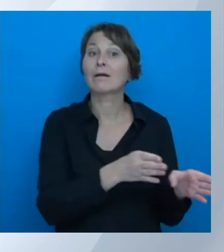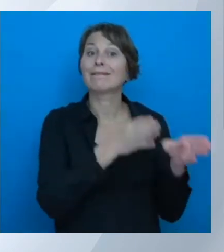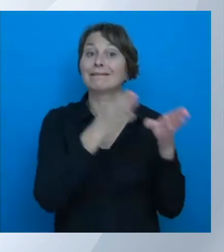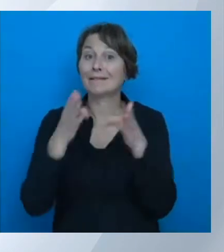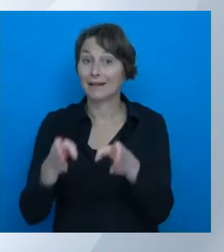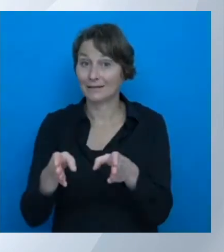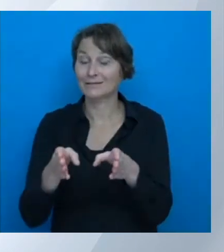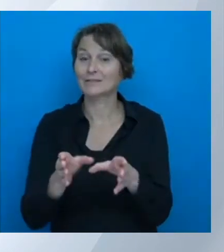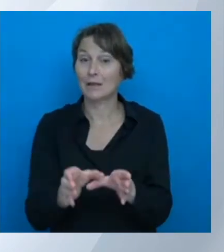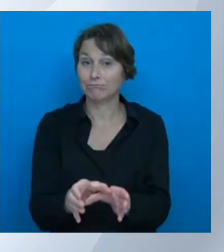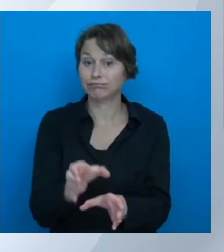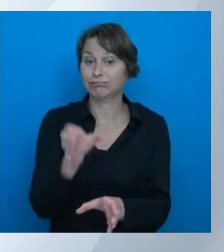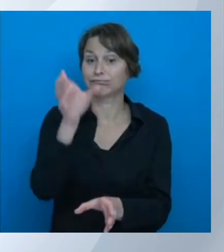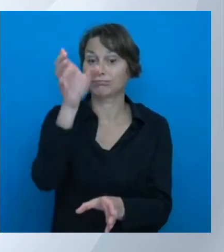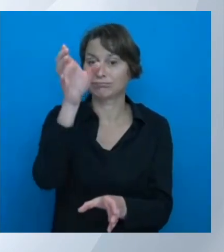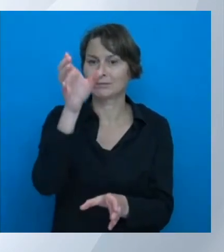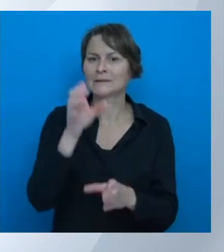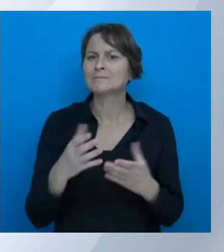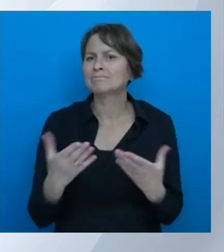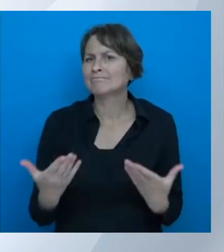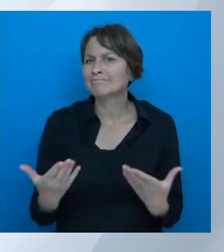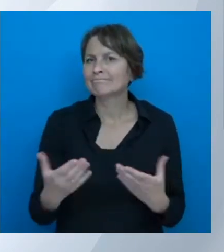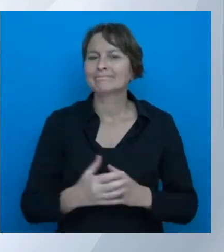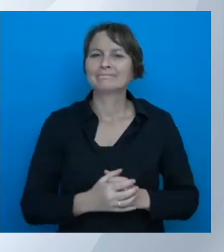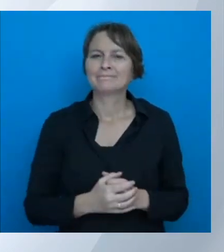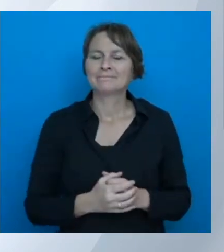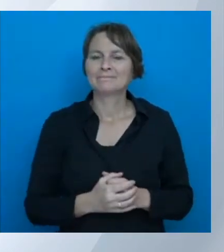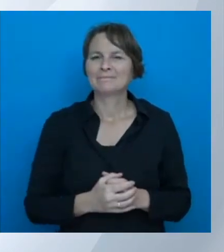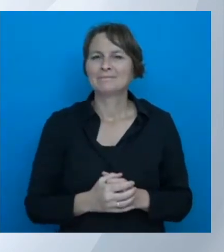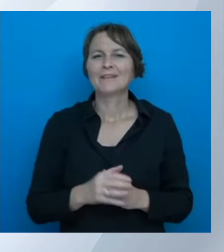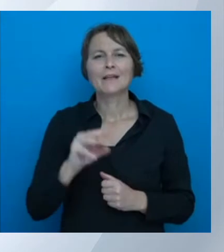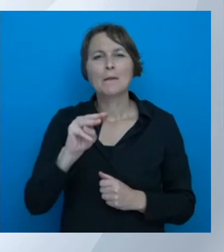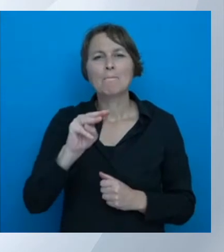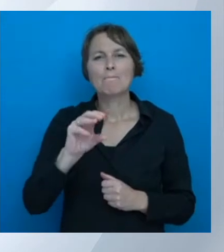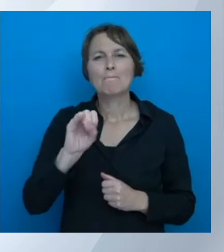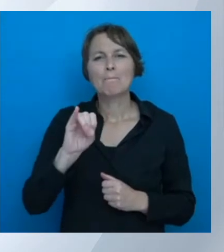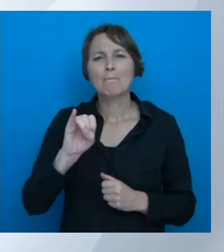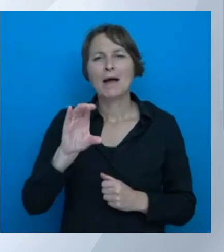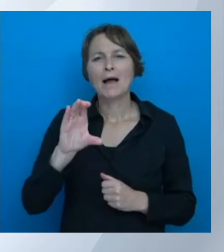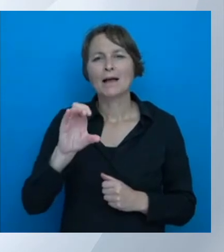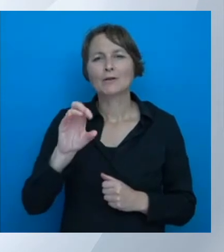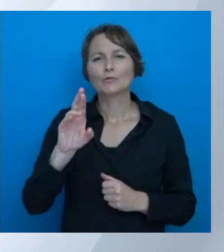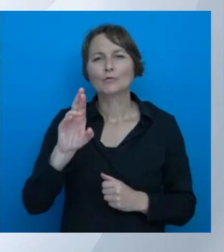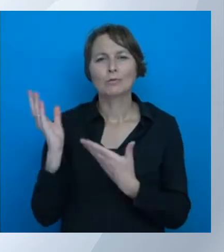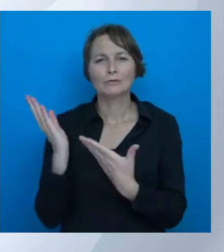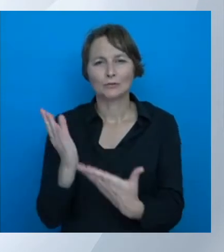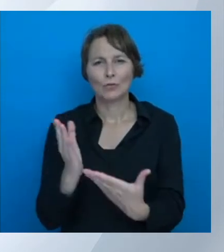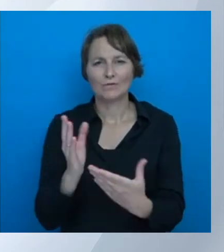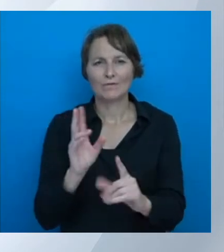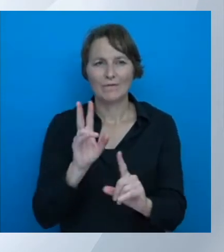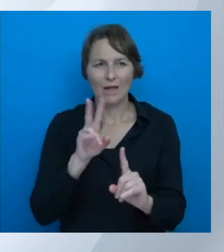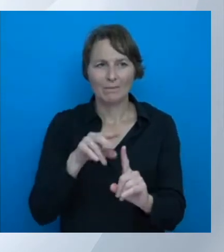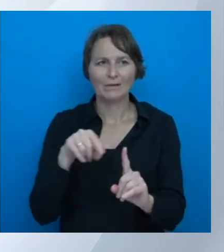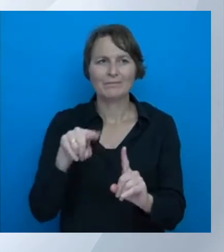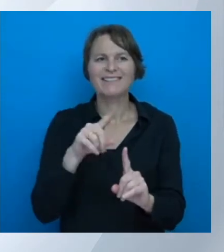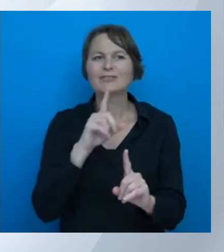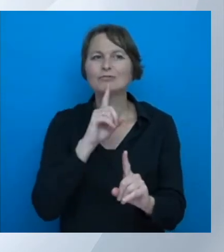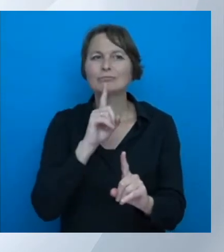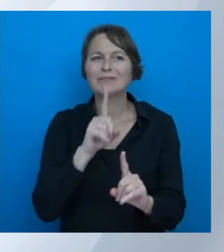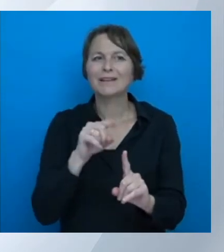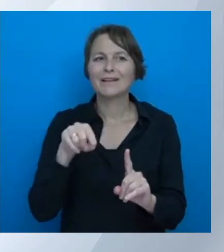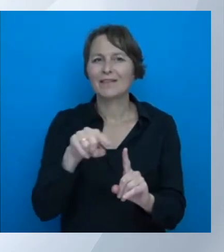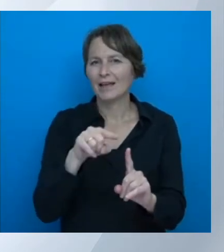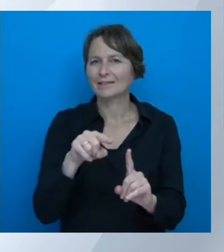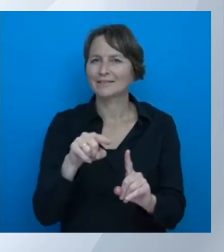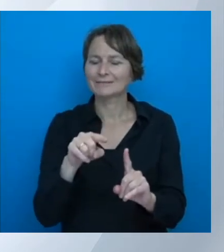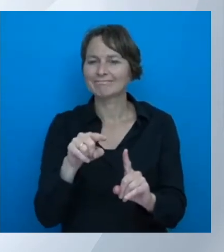next feature which a microservice application needs is this pub sub scenario. As you